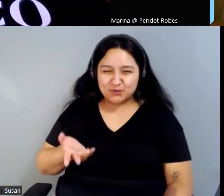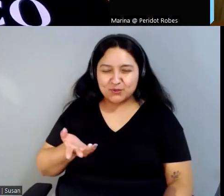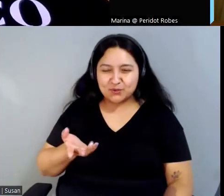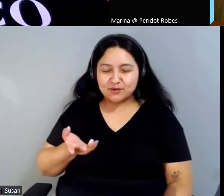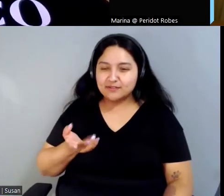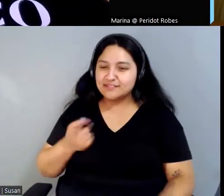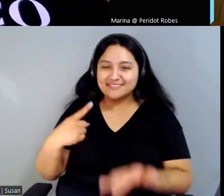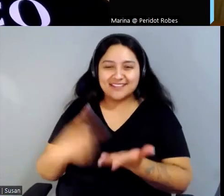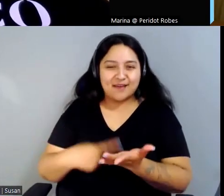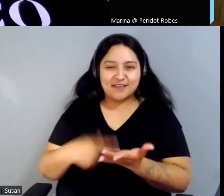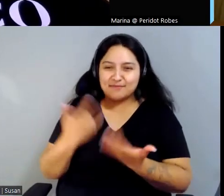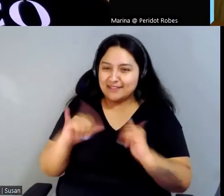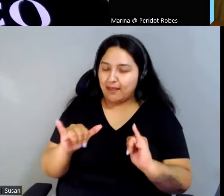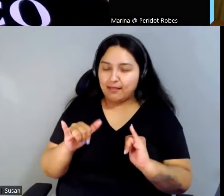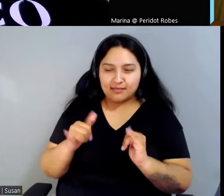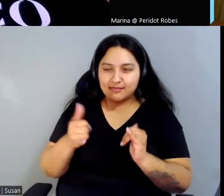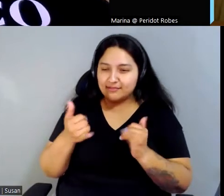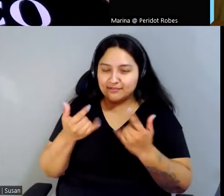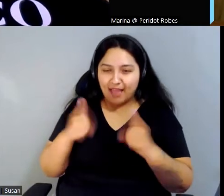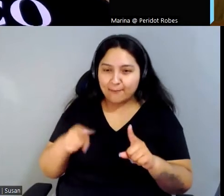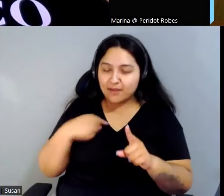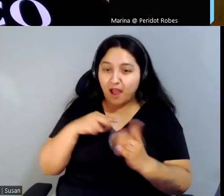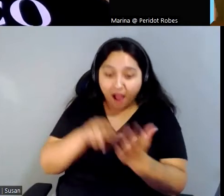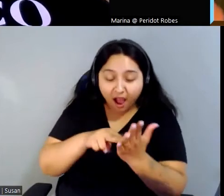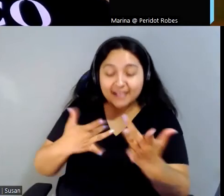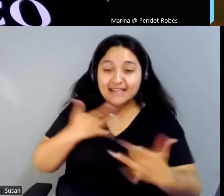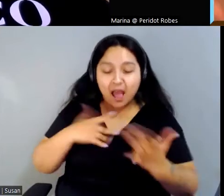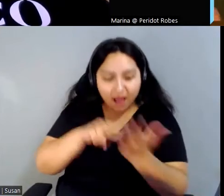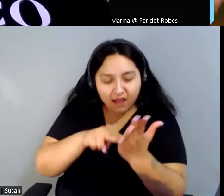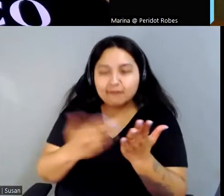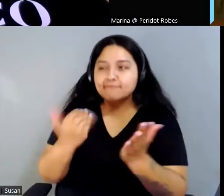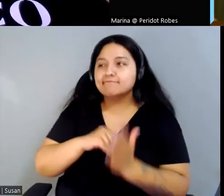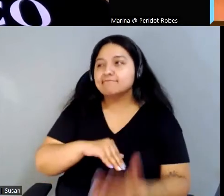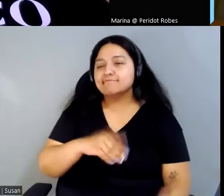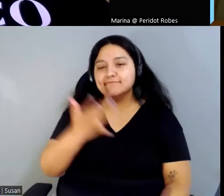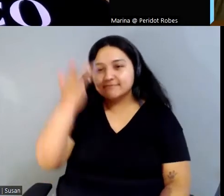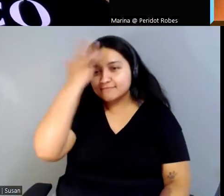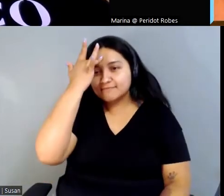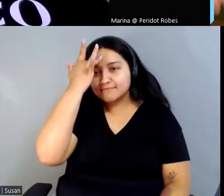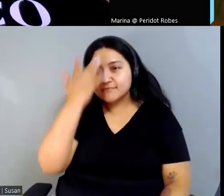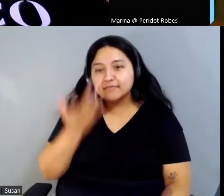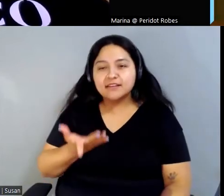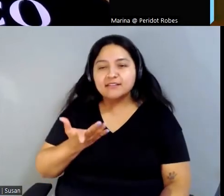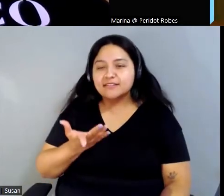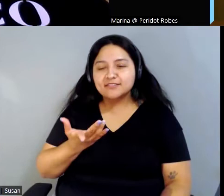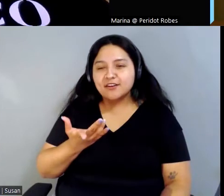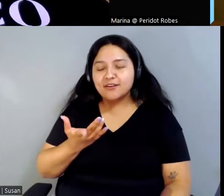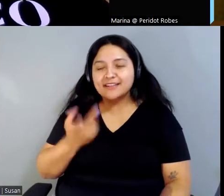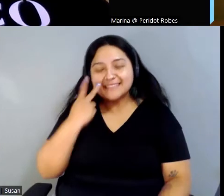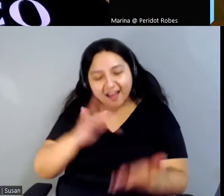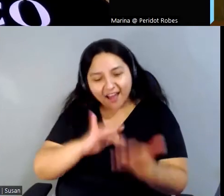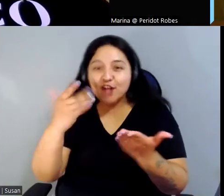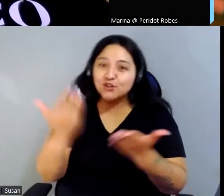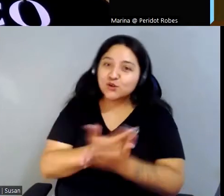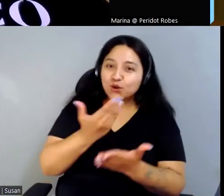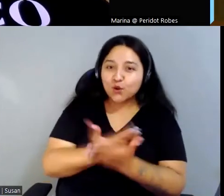that several times a day, because I'm in a plus size them. So it's showing me all these new lines,